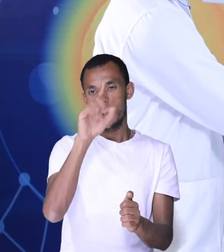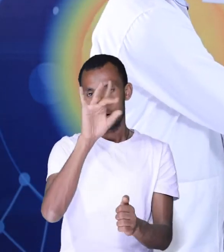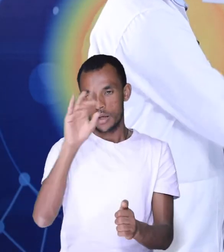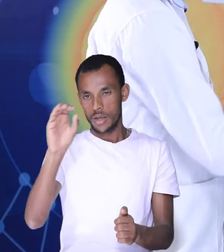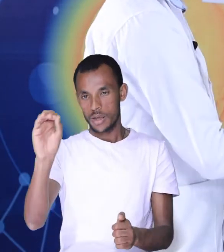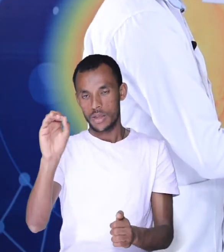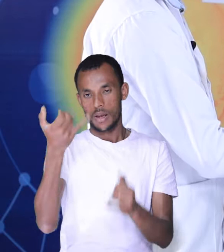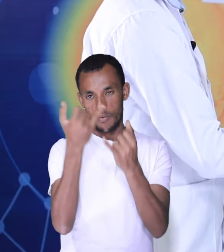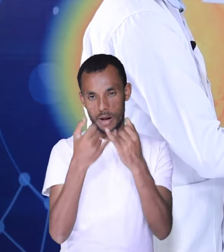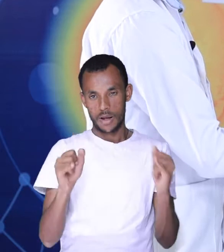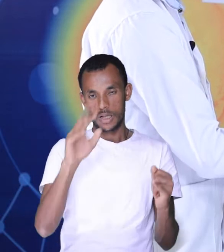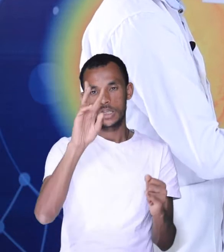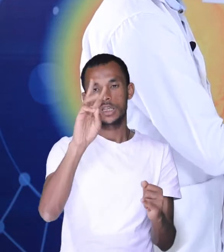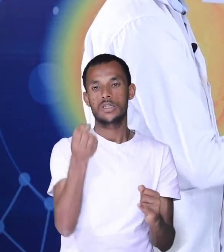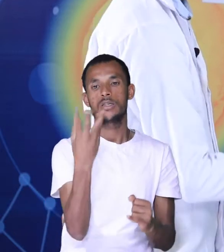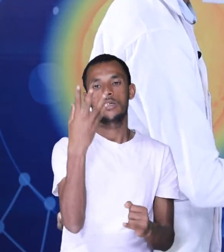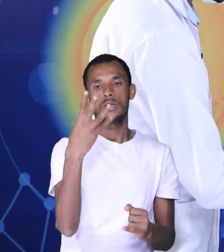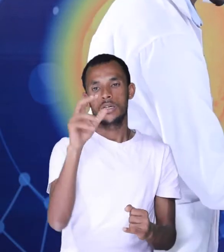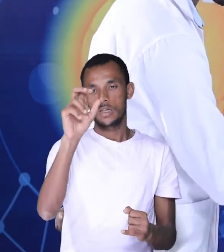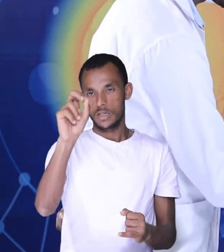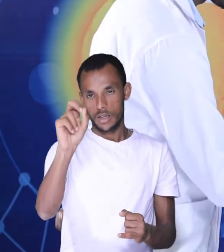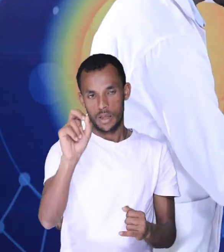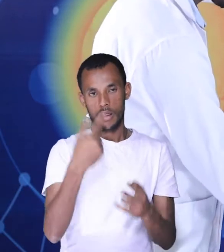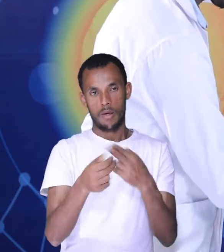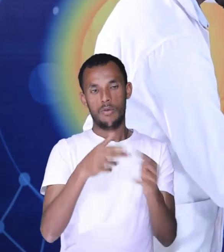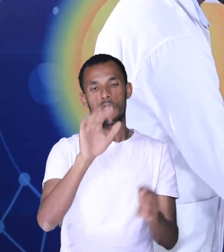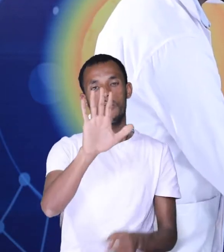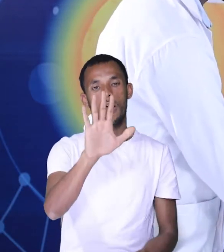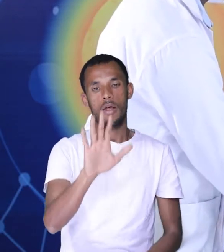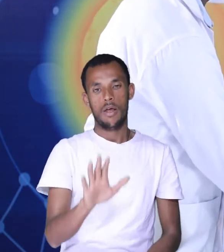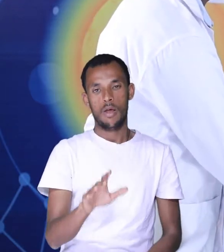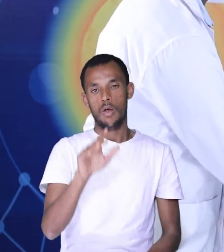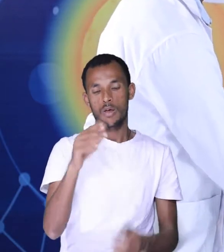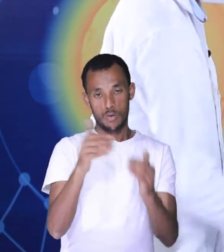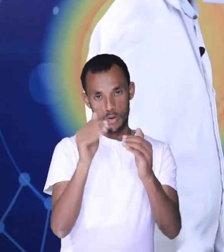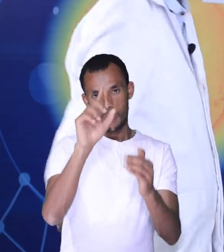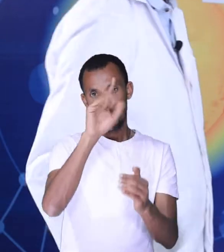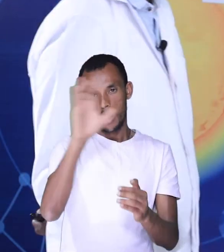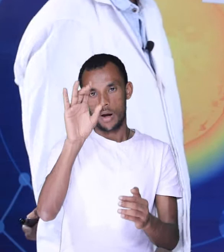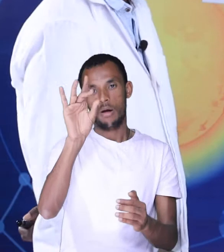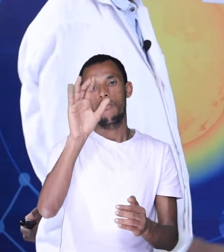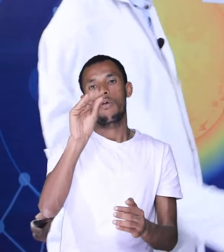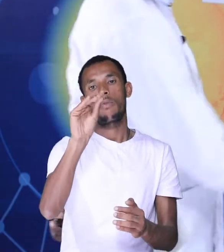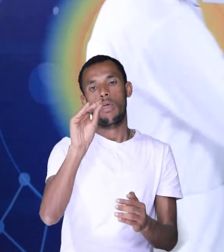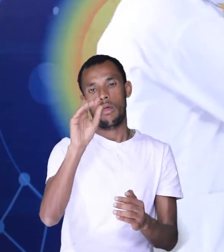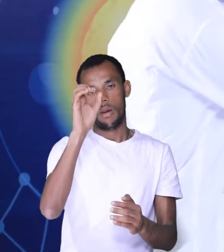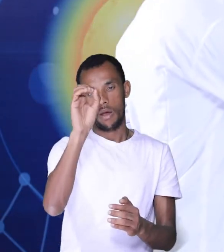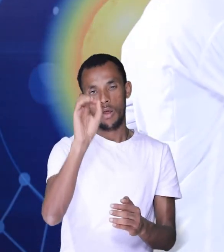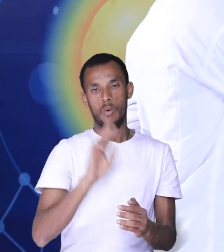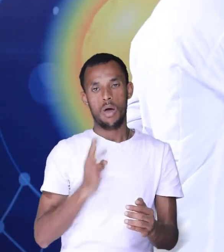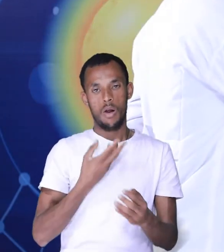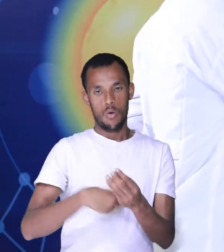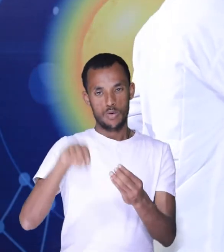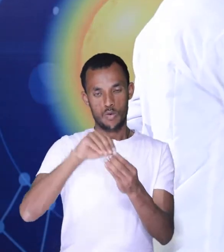180 degree divided by 6, which is 30 times 5, 150 degree, 150 degree. So you can